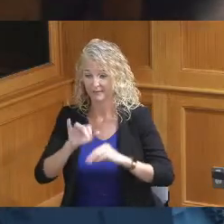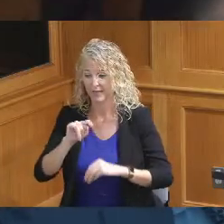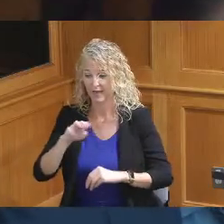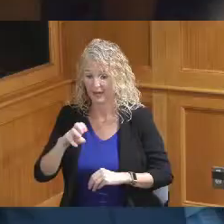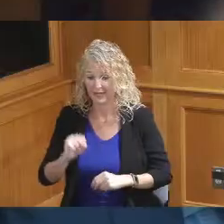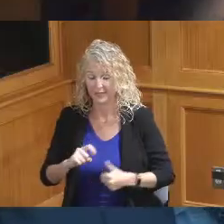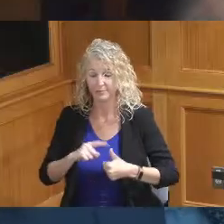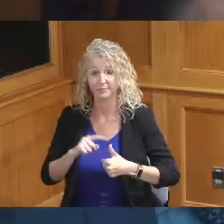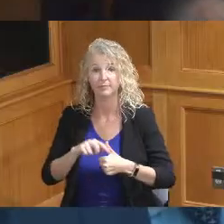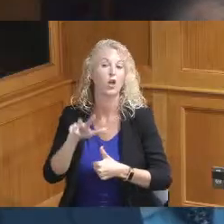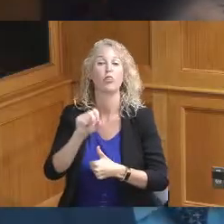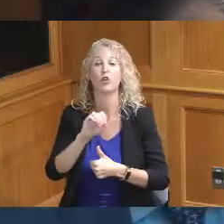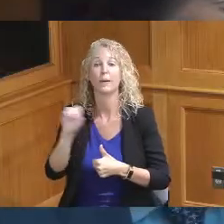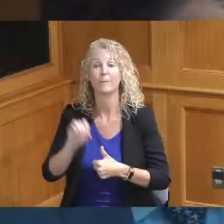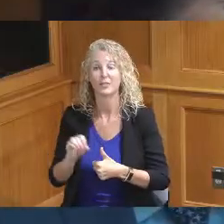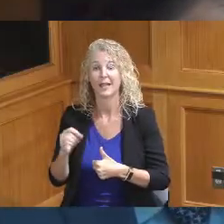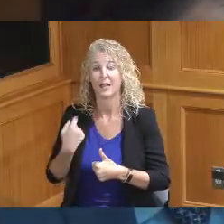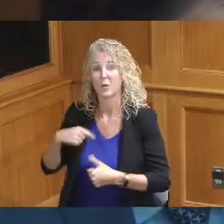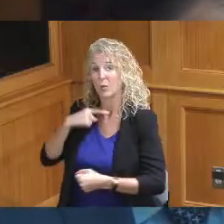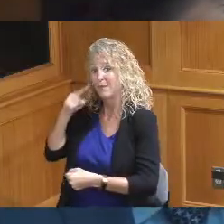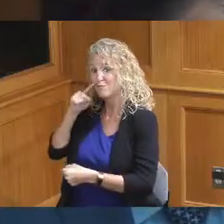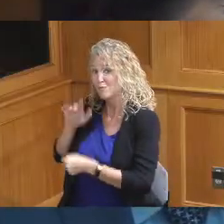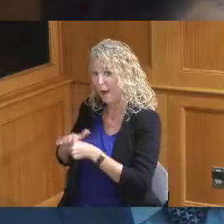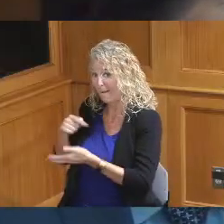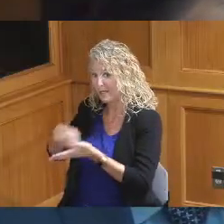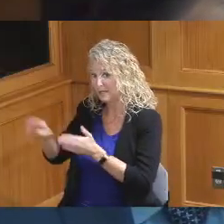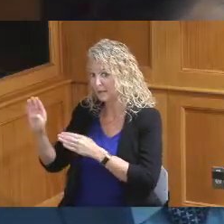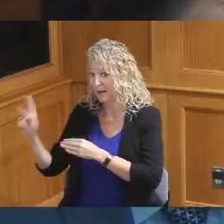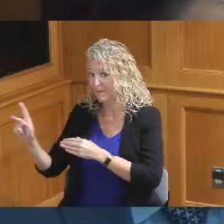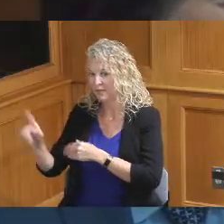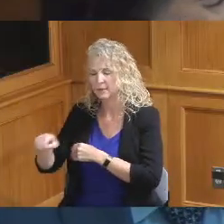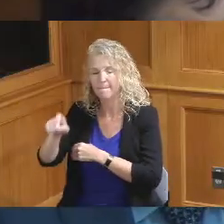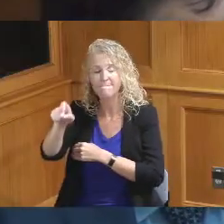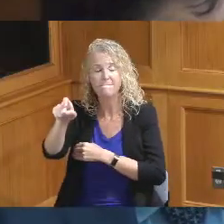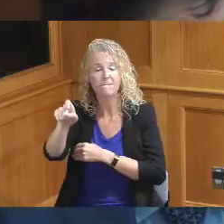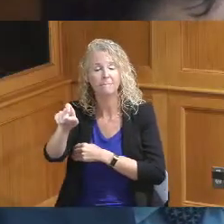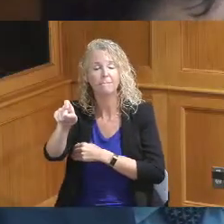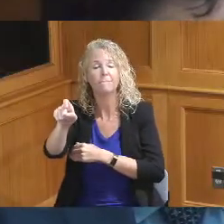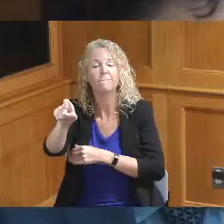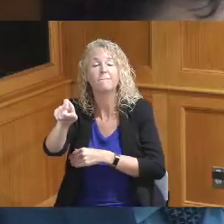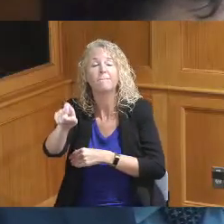the 30% that was promised to the people must